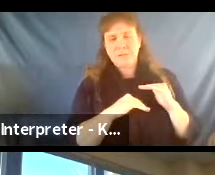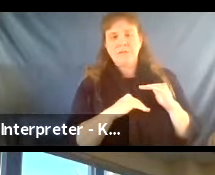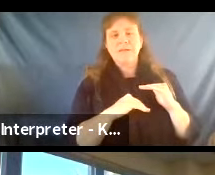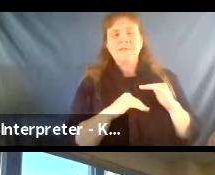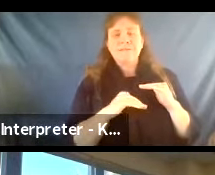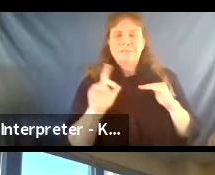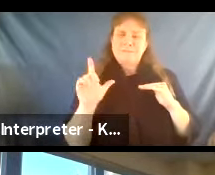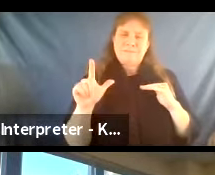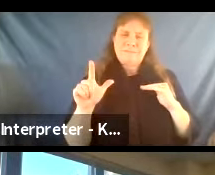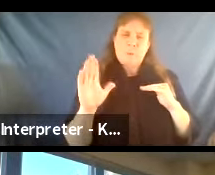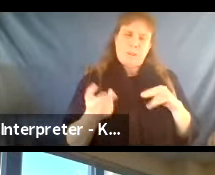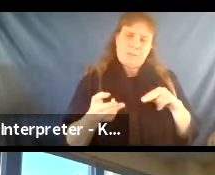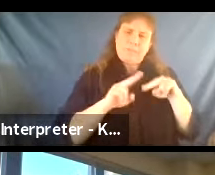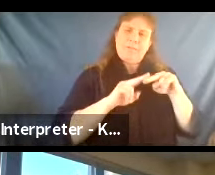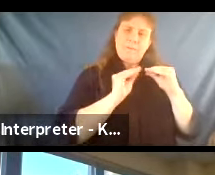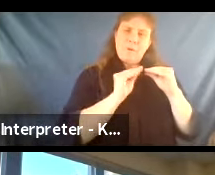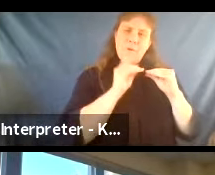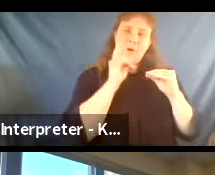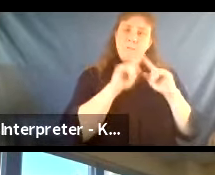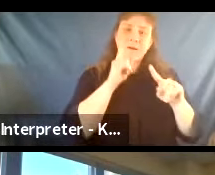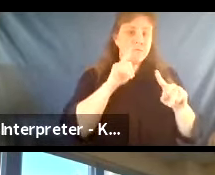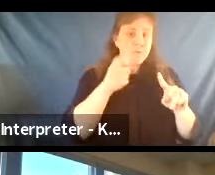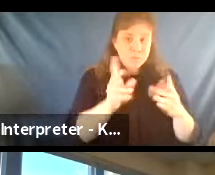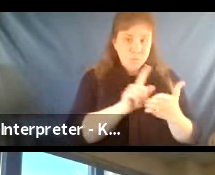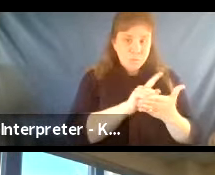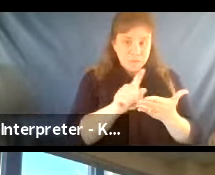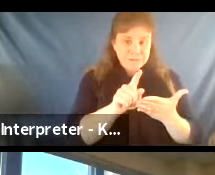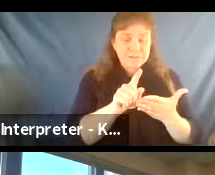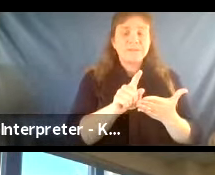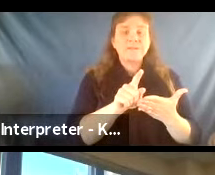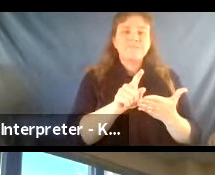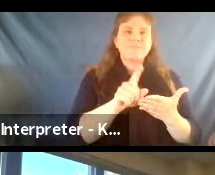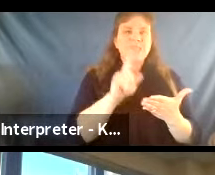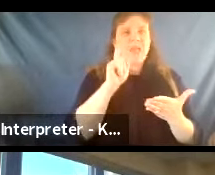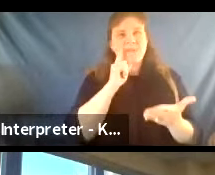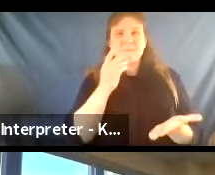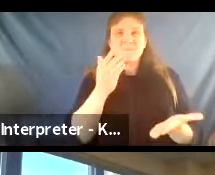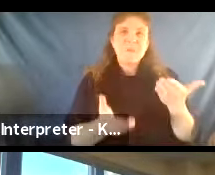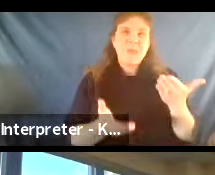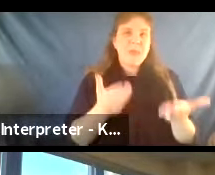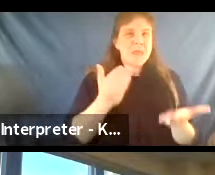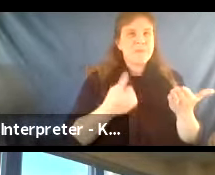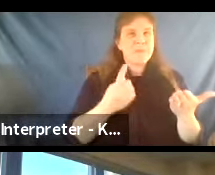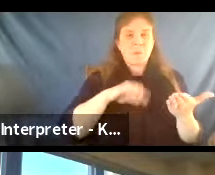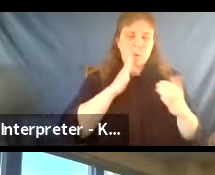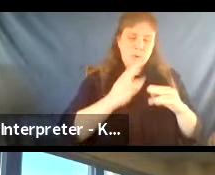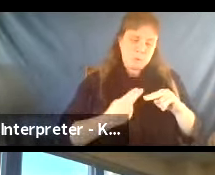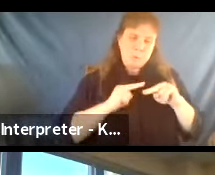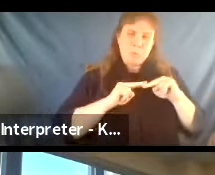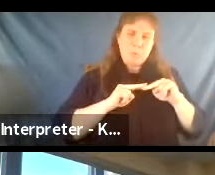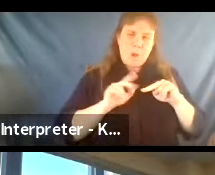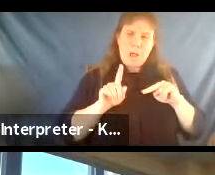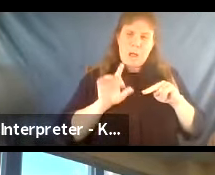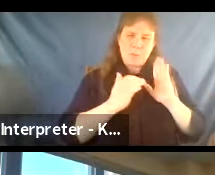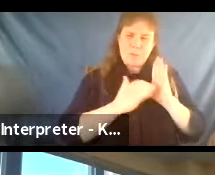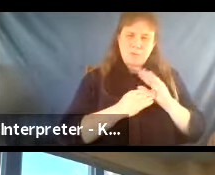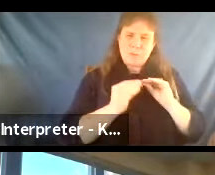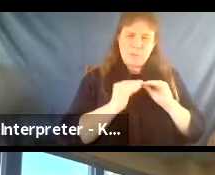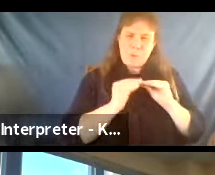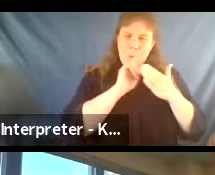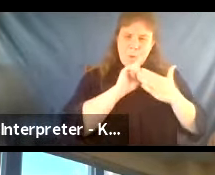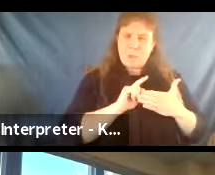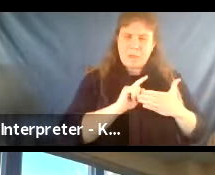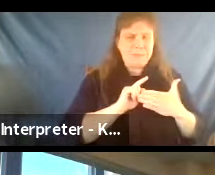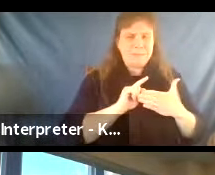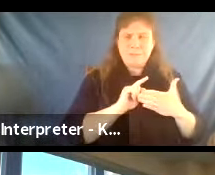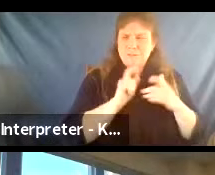I think for the next several weeks, I think the most might be another 100,000 a week. It's a very small amount for at least for the